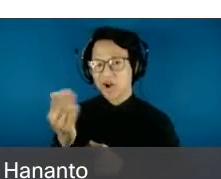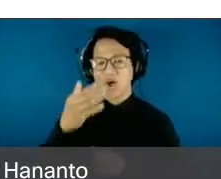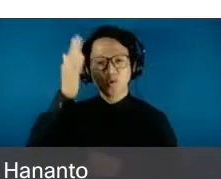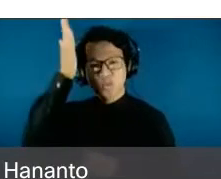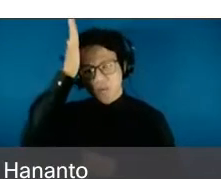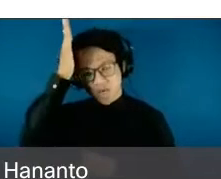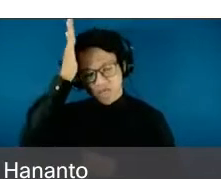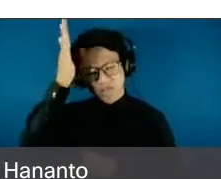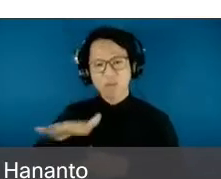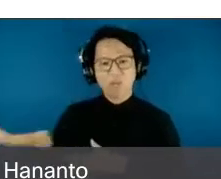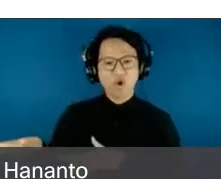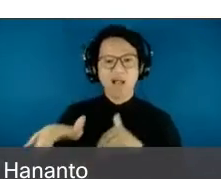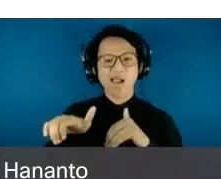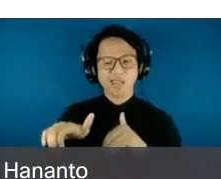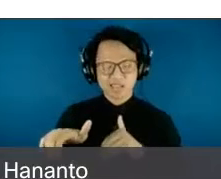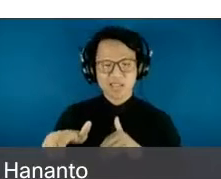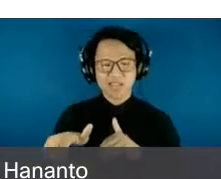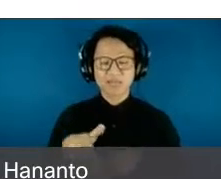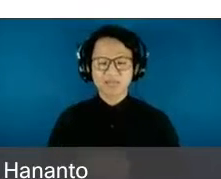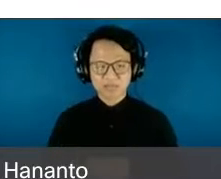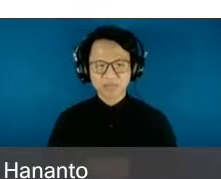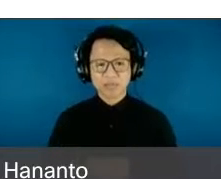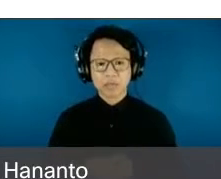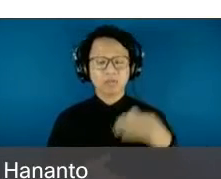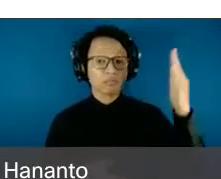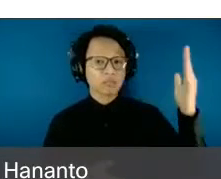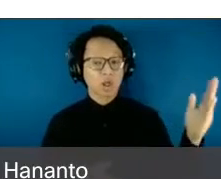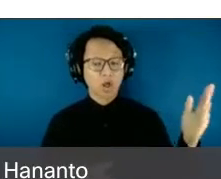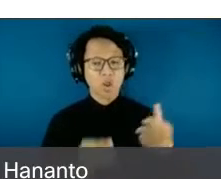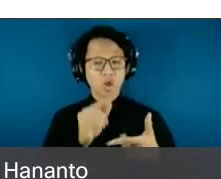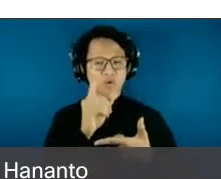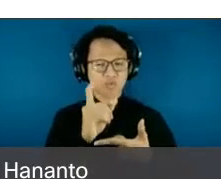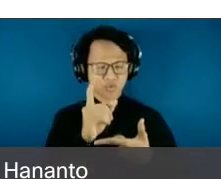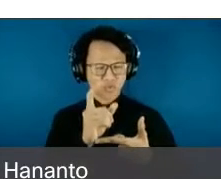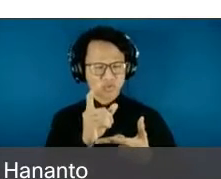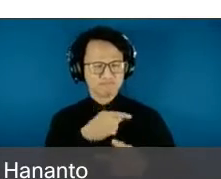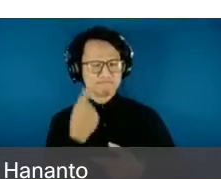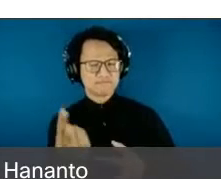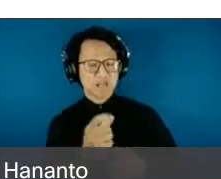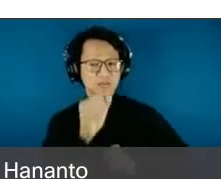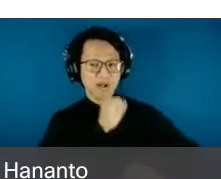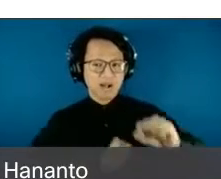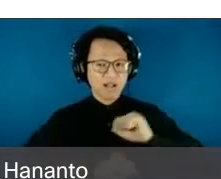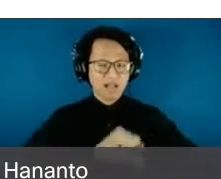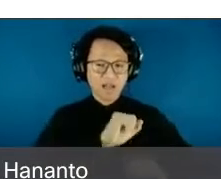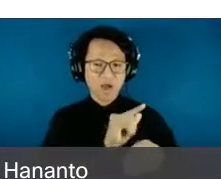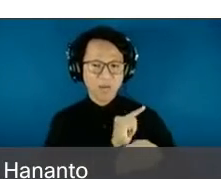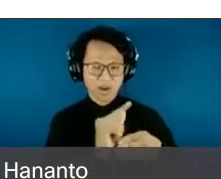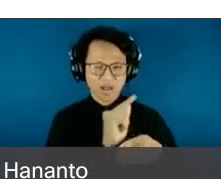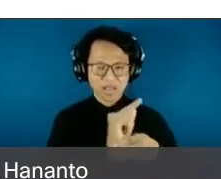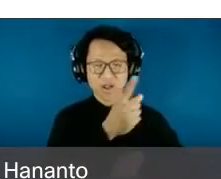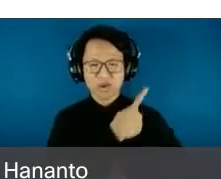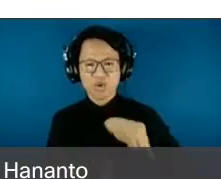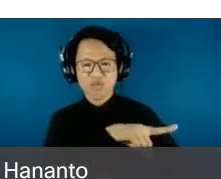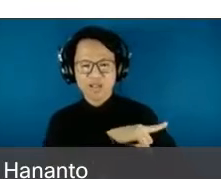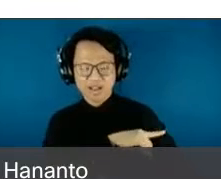Boyolali. Dan di situ juga ada foto ketika kami melakukan kegiatan pelatihan soft skill. Jadi